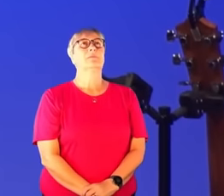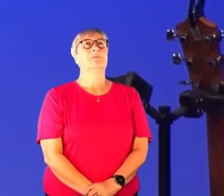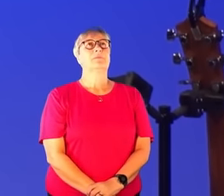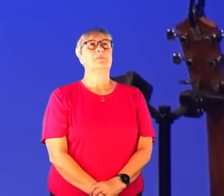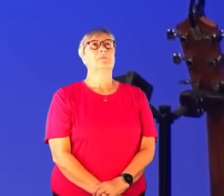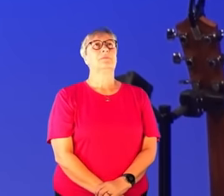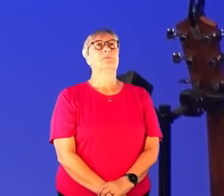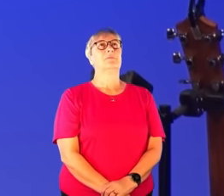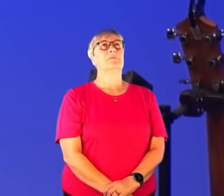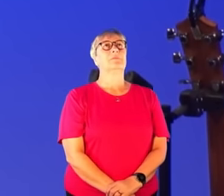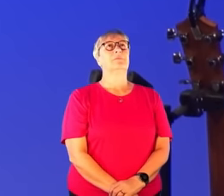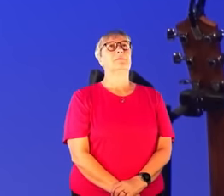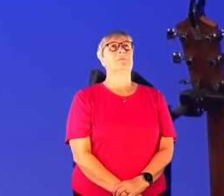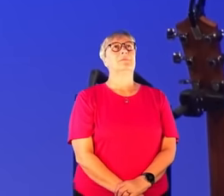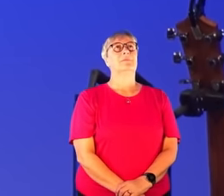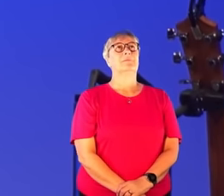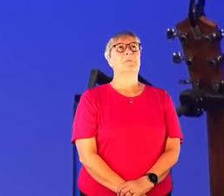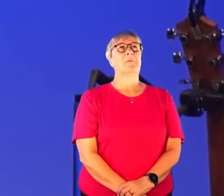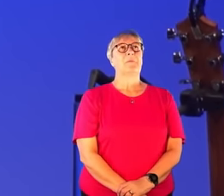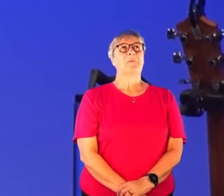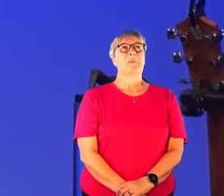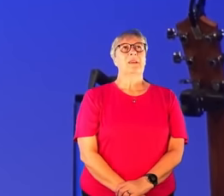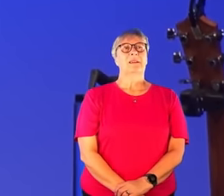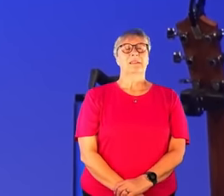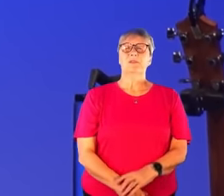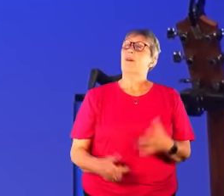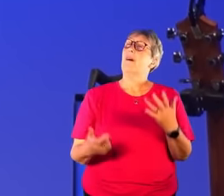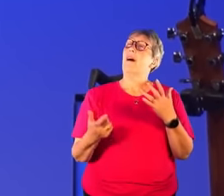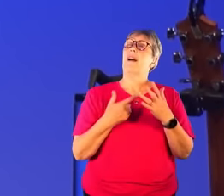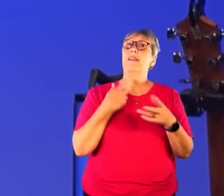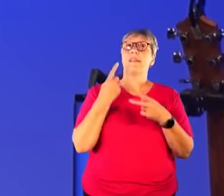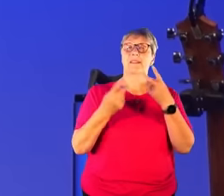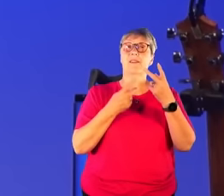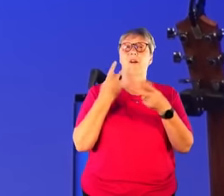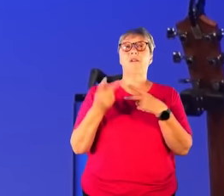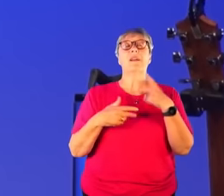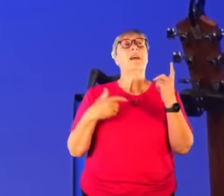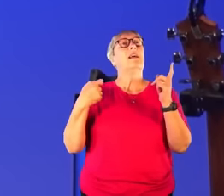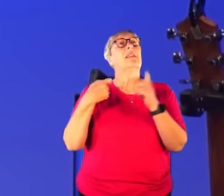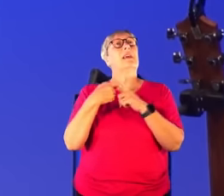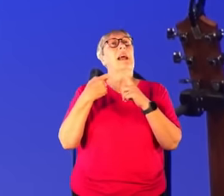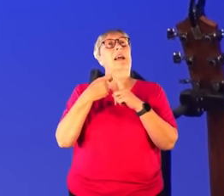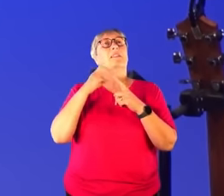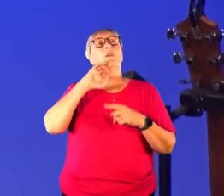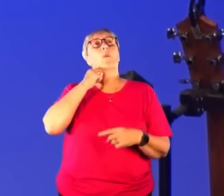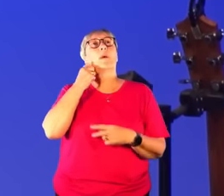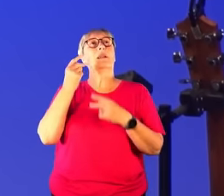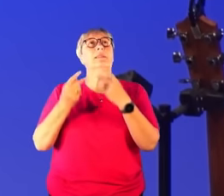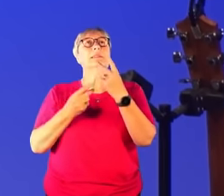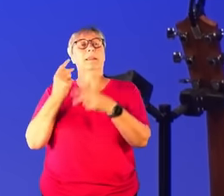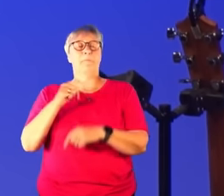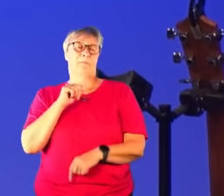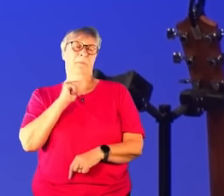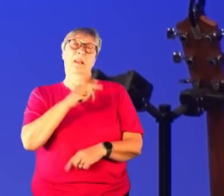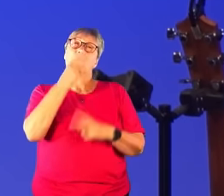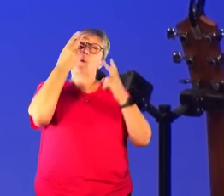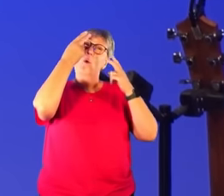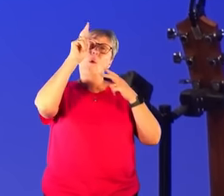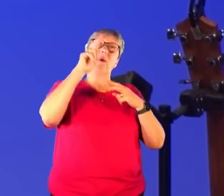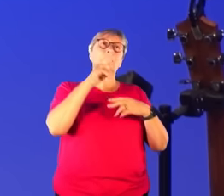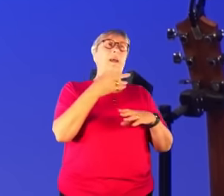That leads us on to another song that Catherine is going to be leading us in. It's a song called A Day Will Dawn.